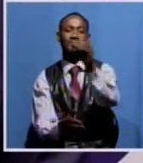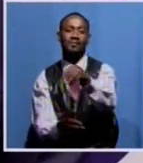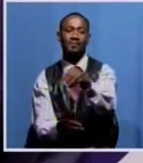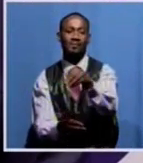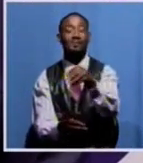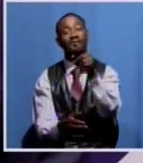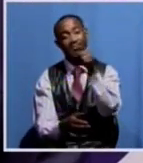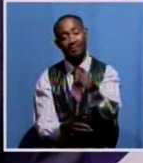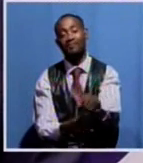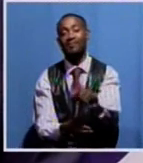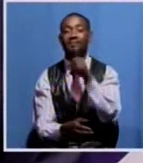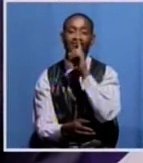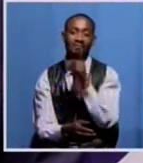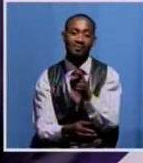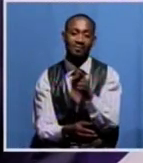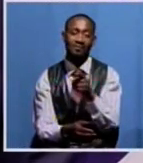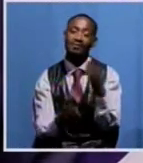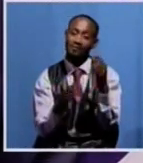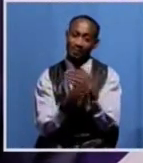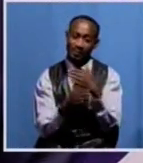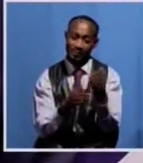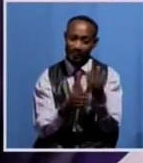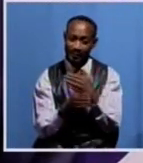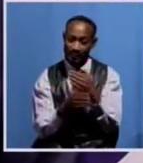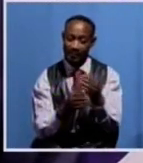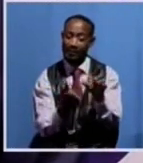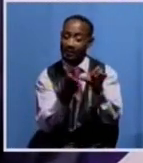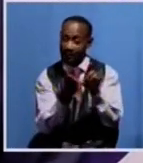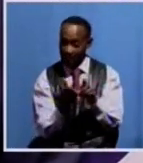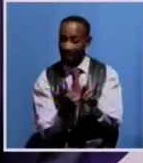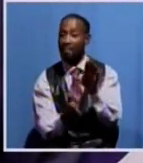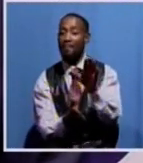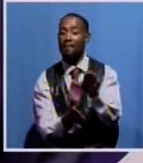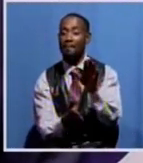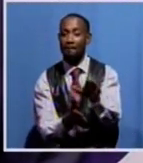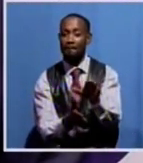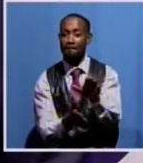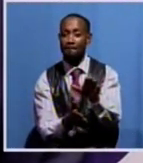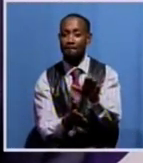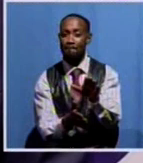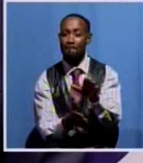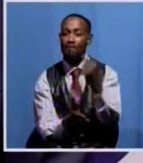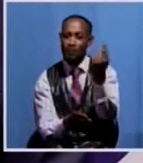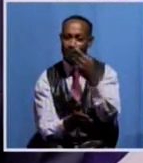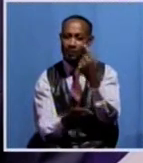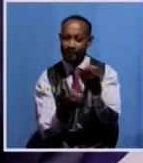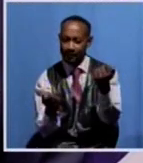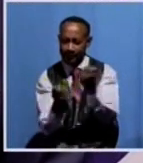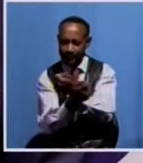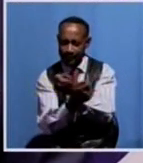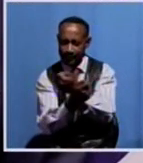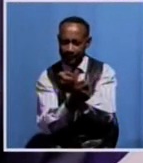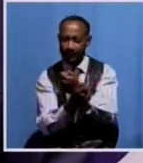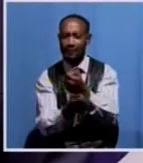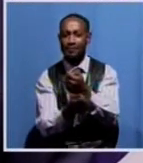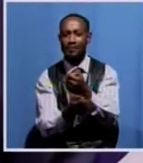business, in running government. When you refinance a loan, remember, a loan exists. So all you're doing is changing the terms and conditions of that loan